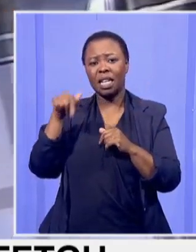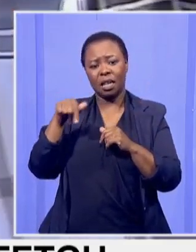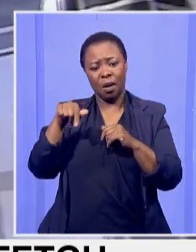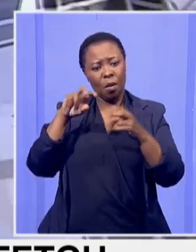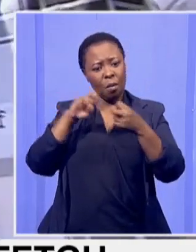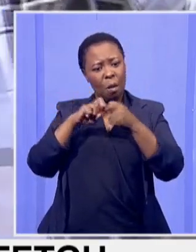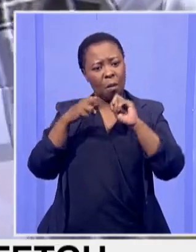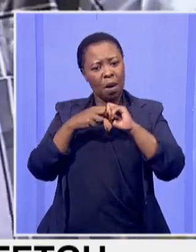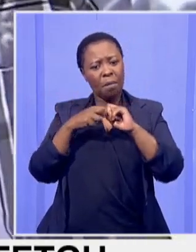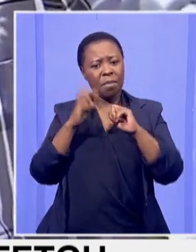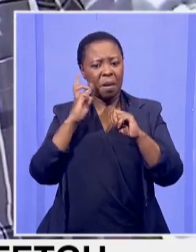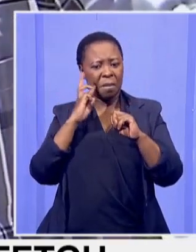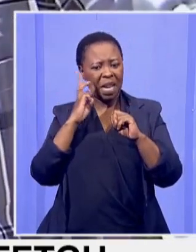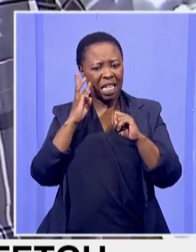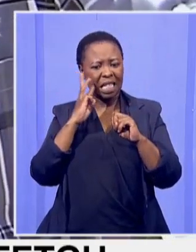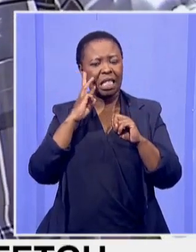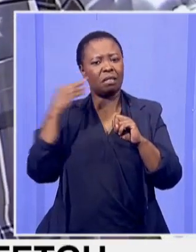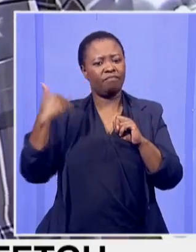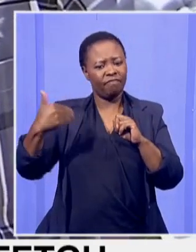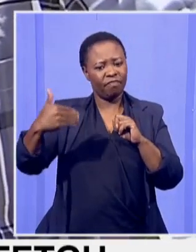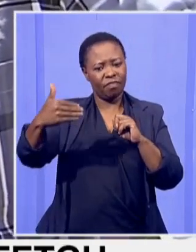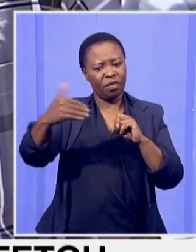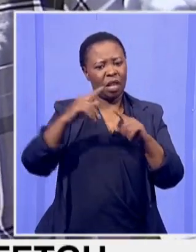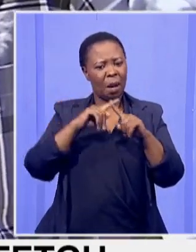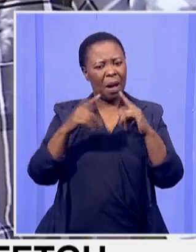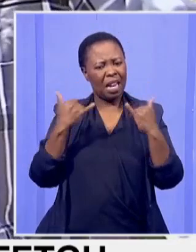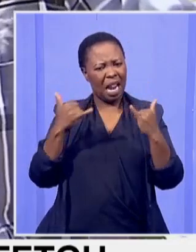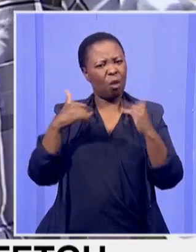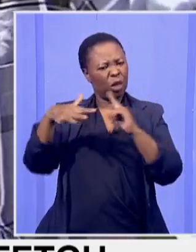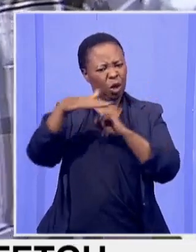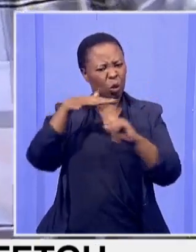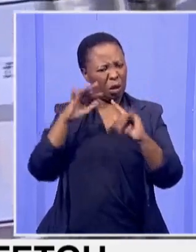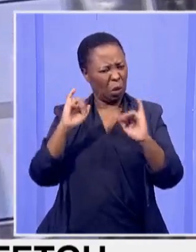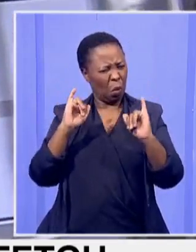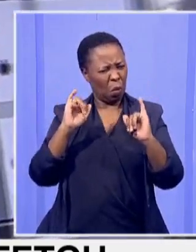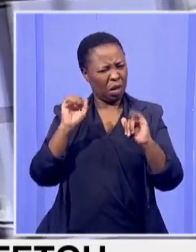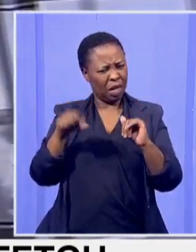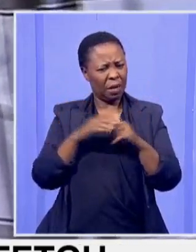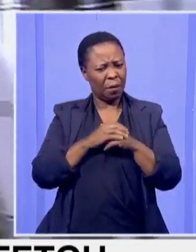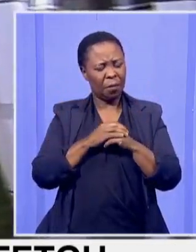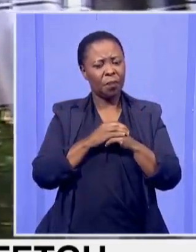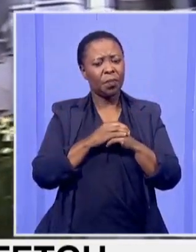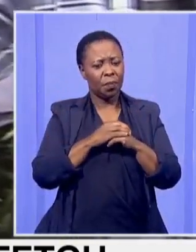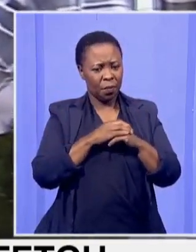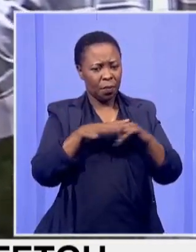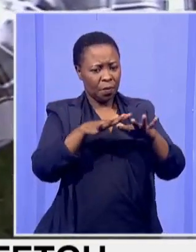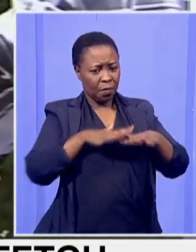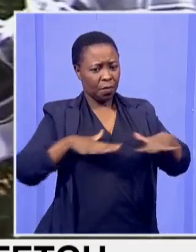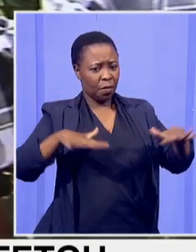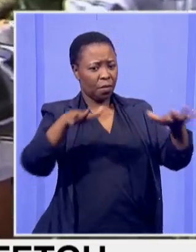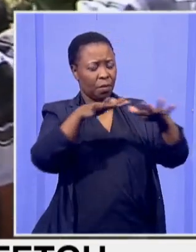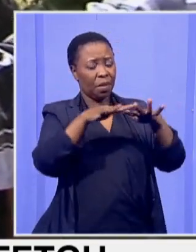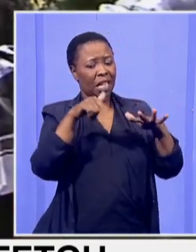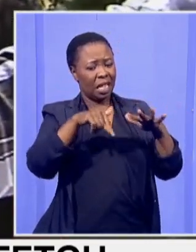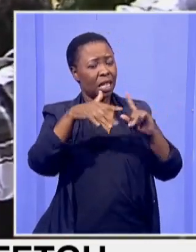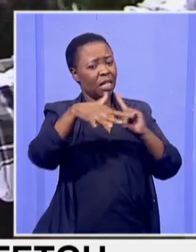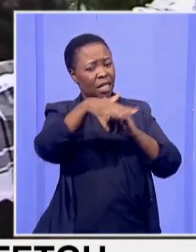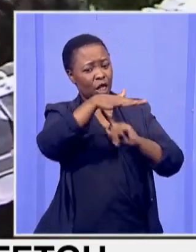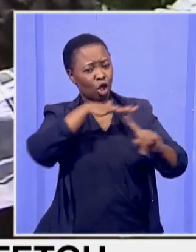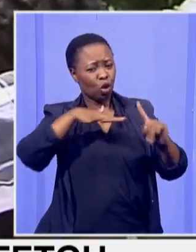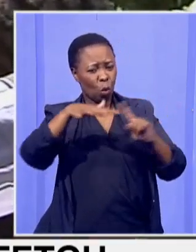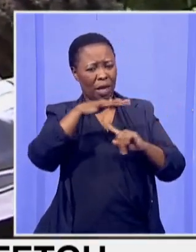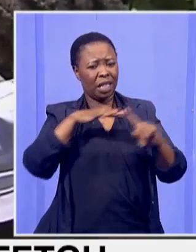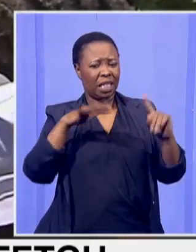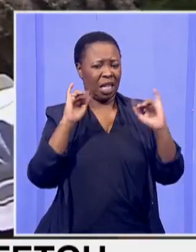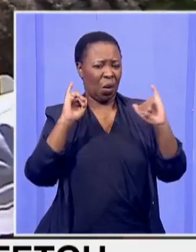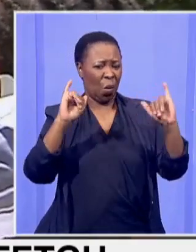etsala nako le nako mpa hona jwale go bonala maemo a le mabe a mpefetse no ya na mo Ikhutseng no maemo a wese ka metsi